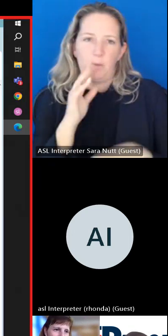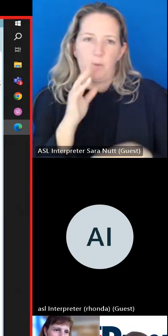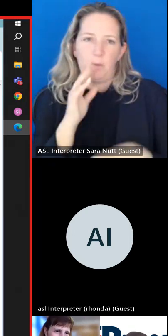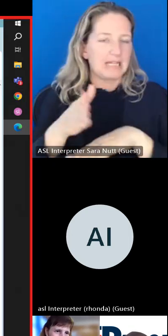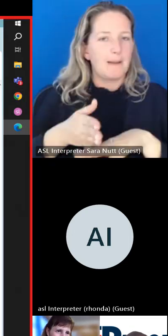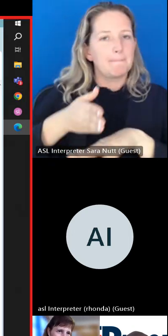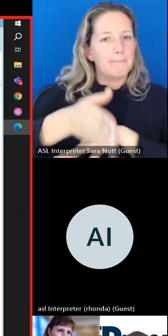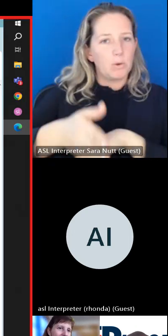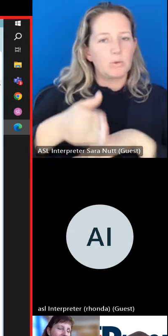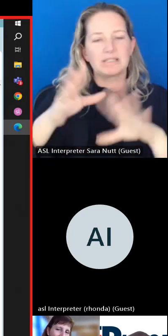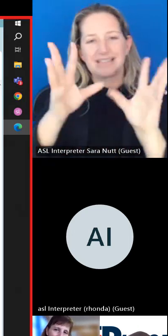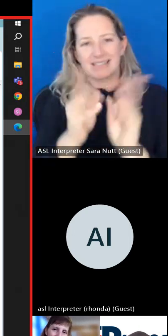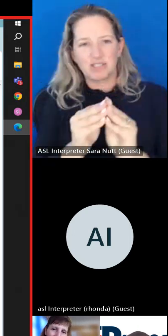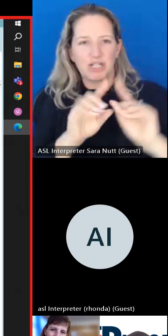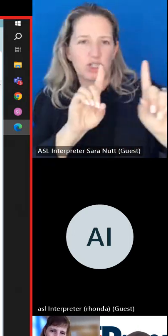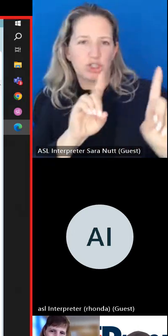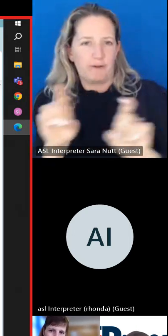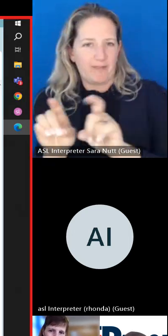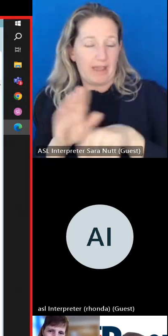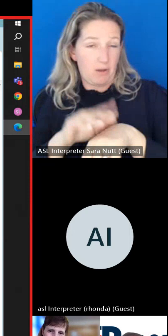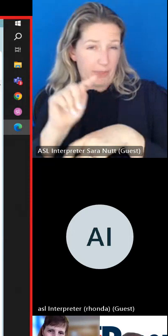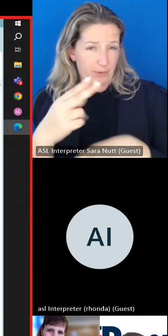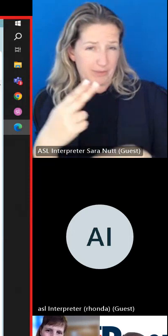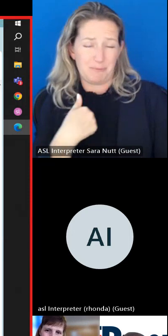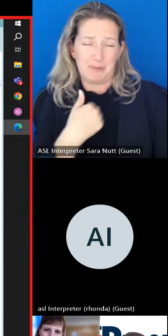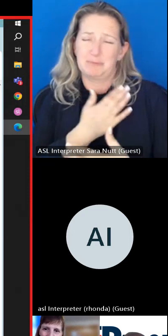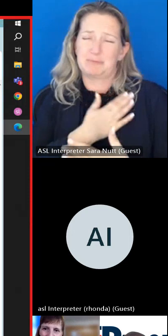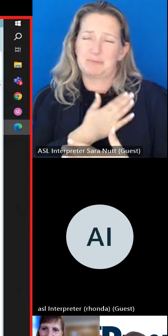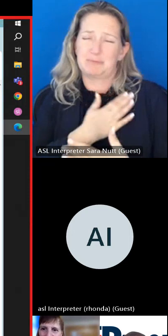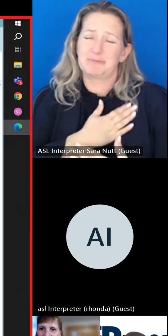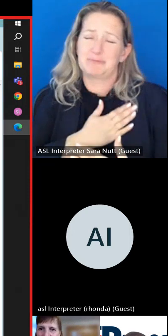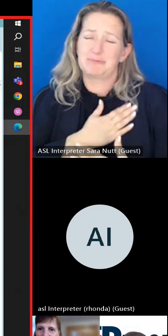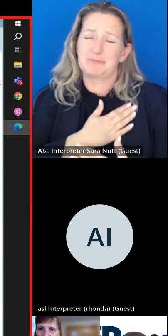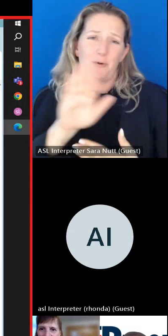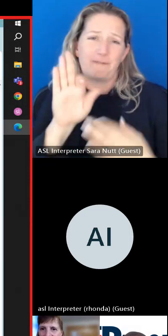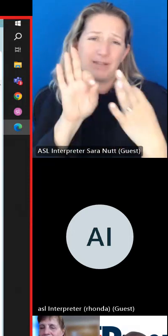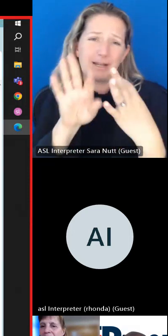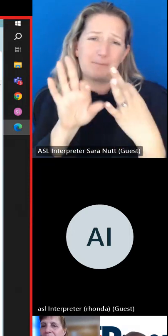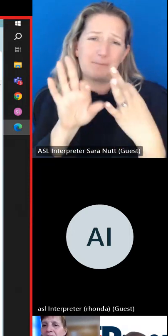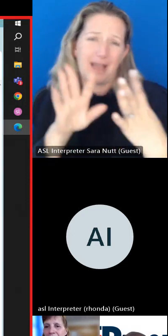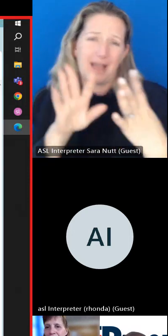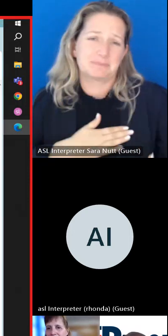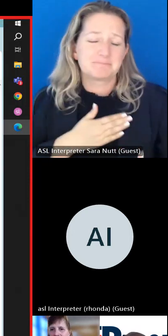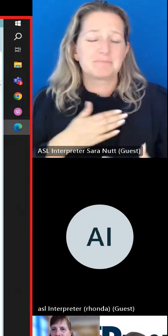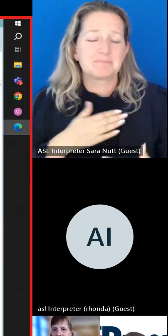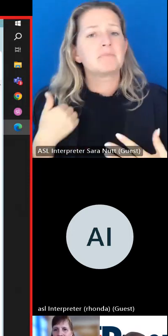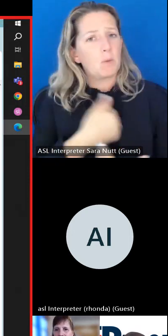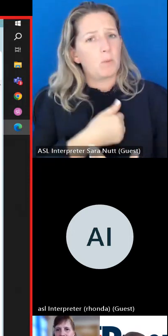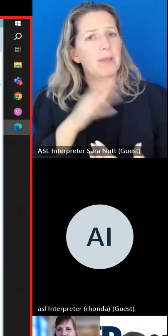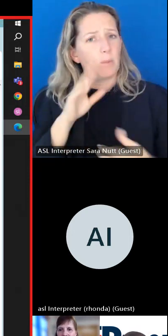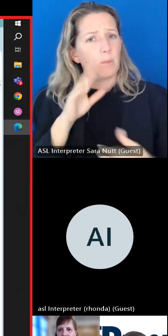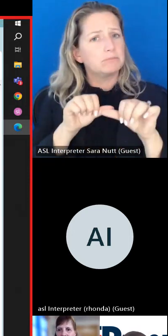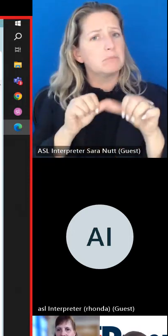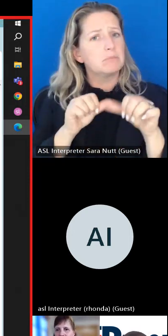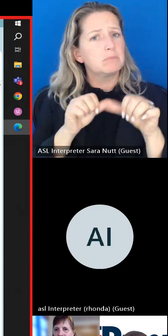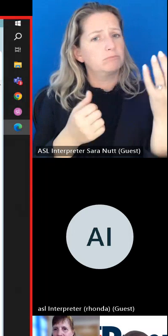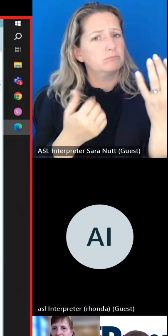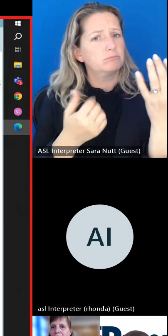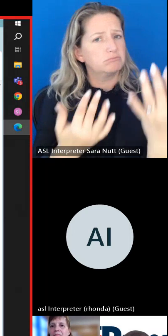on Thursday, and we would greatly appreciate your feedback. So we will stay on for a couple more minutes to take any final